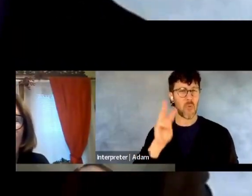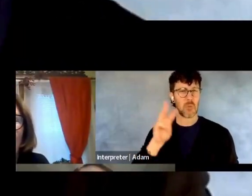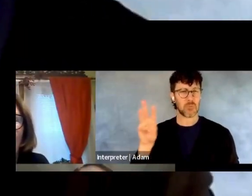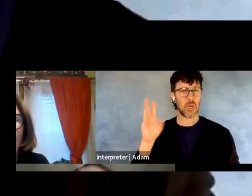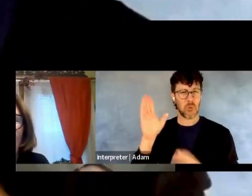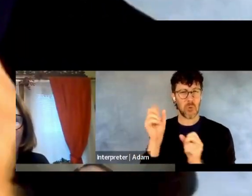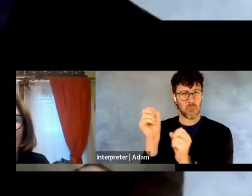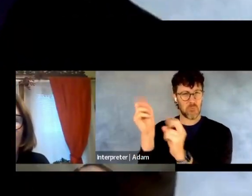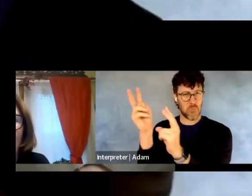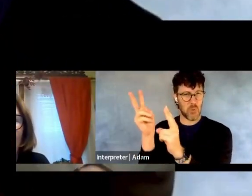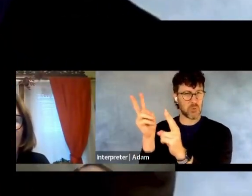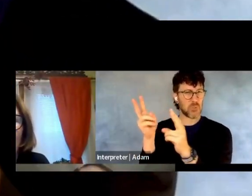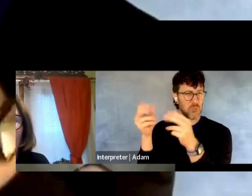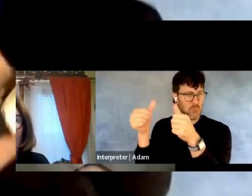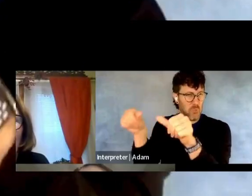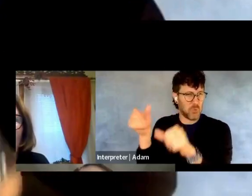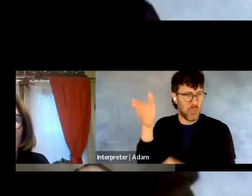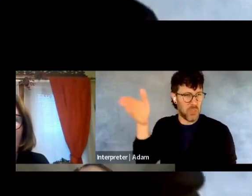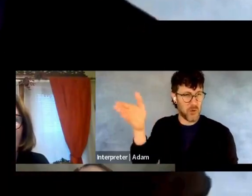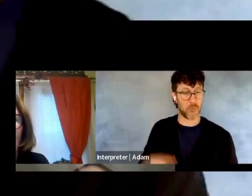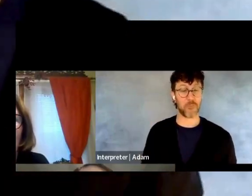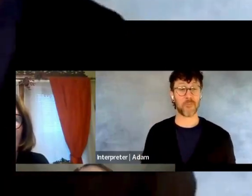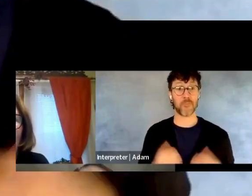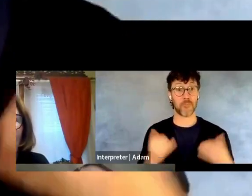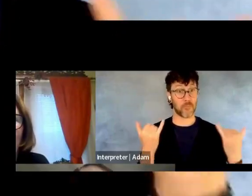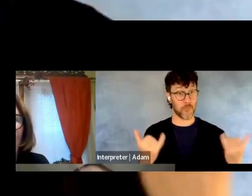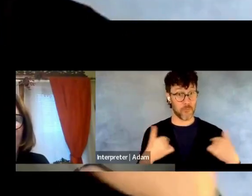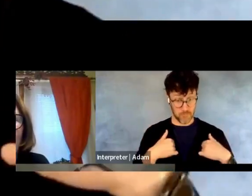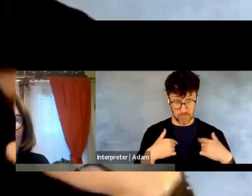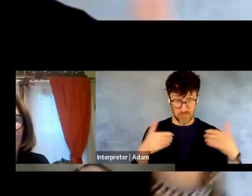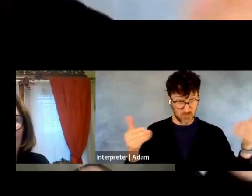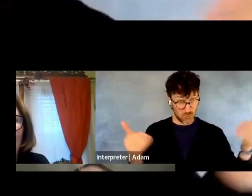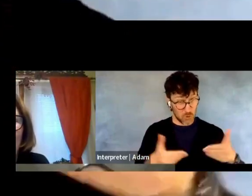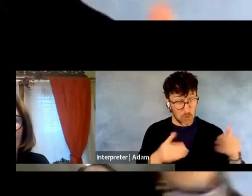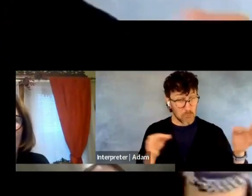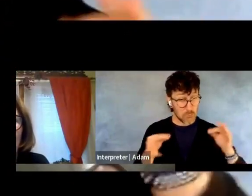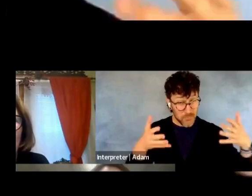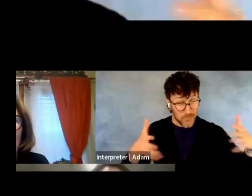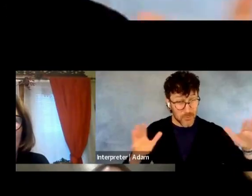And with that, I will turn it over to our presenters.